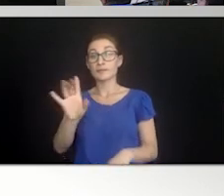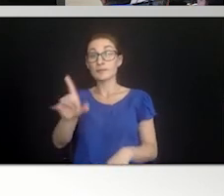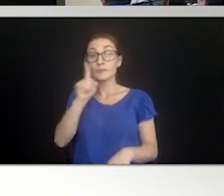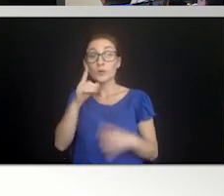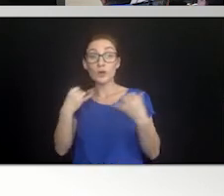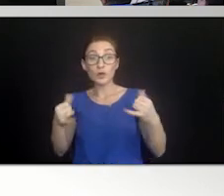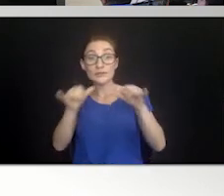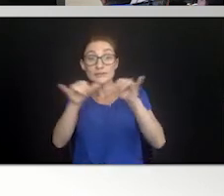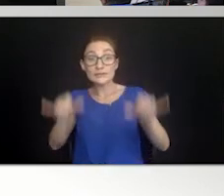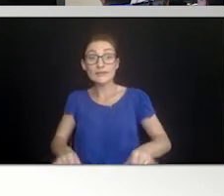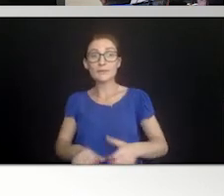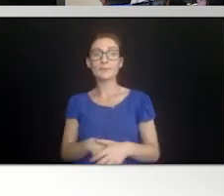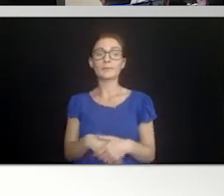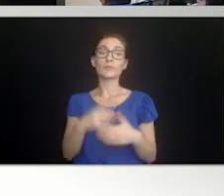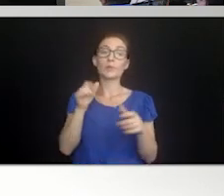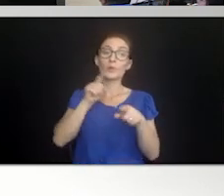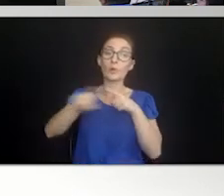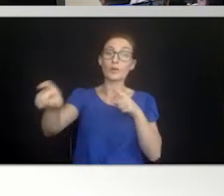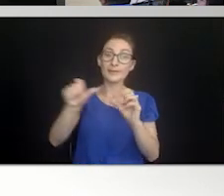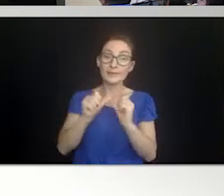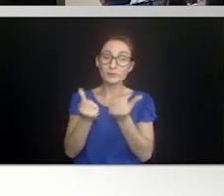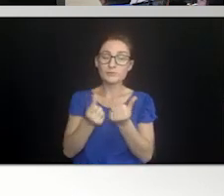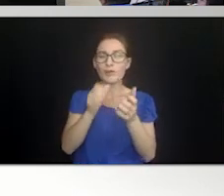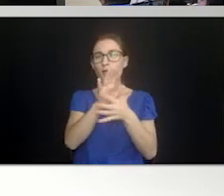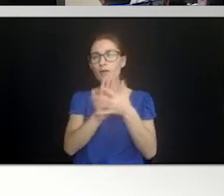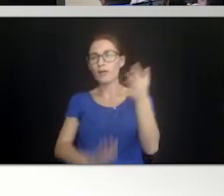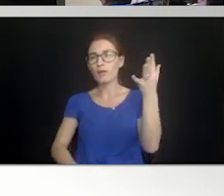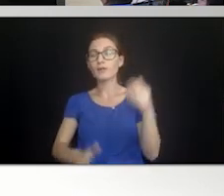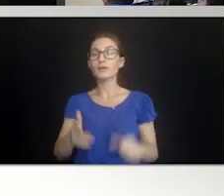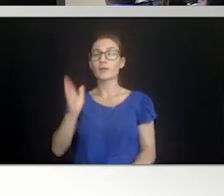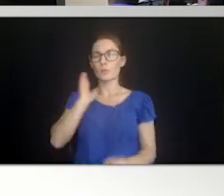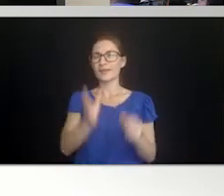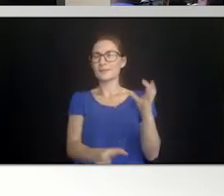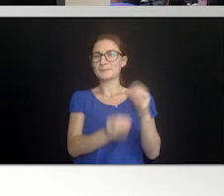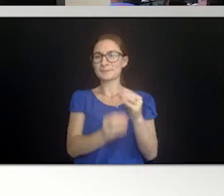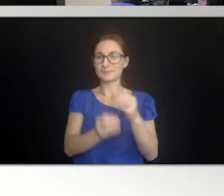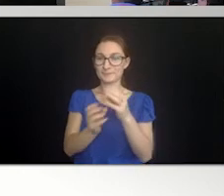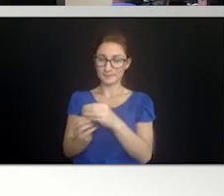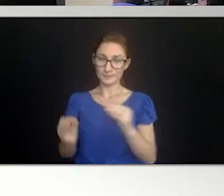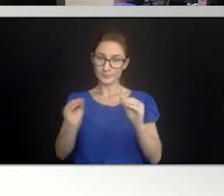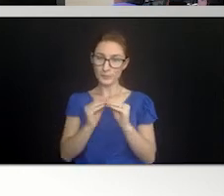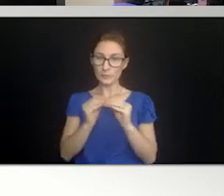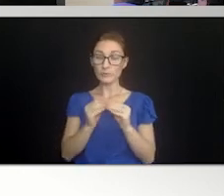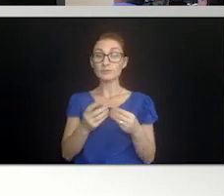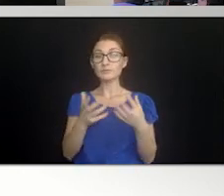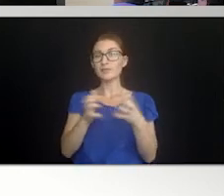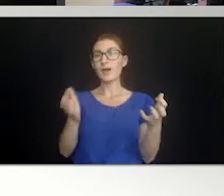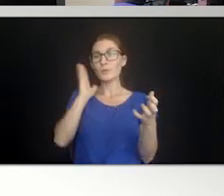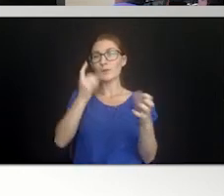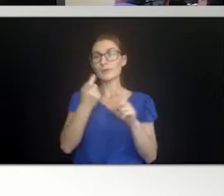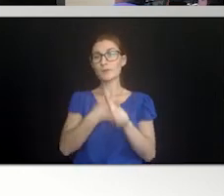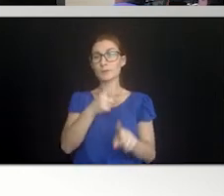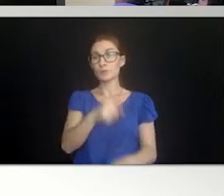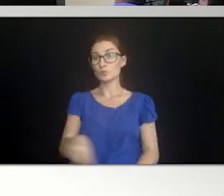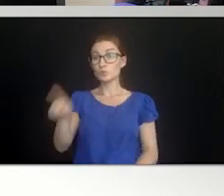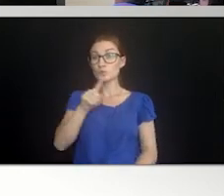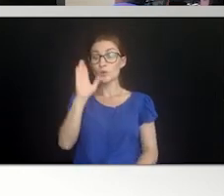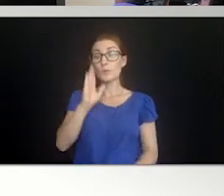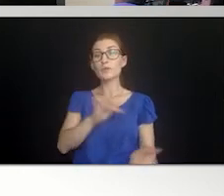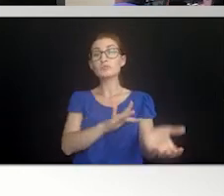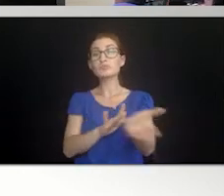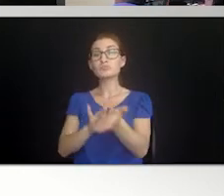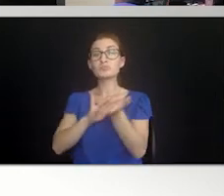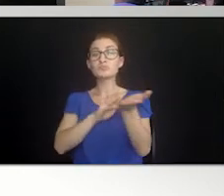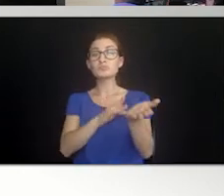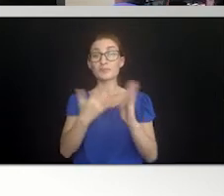system, and pointers for calling agencies. And we'll continue to build upon this. And a lot of this will come from you. We'll be asking